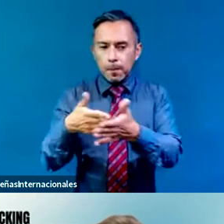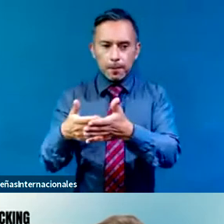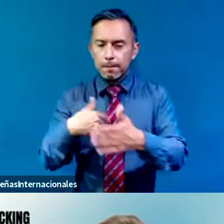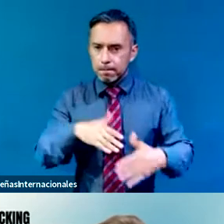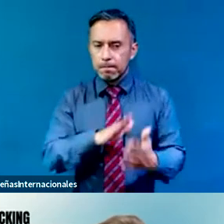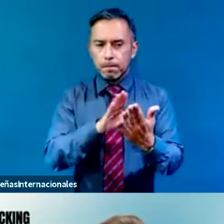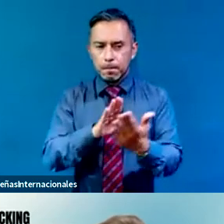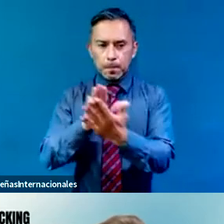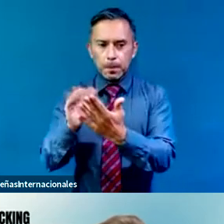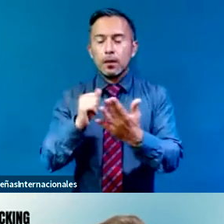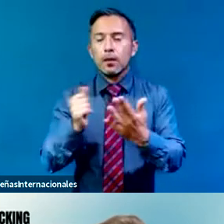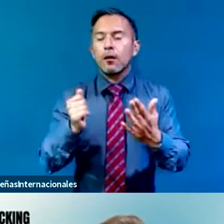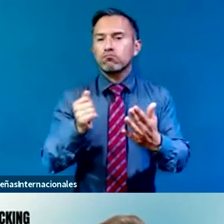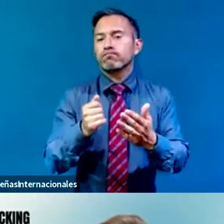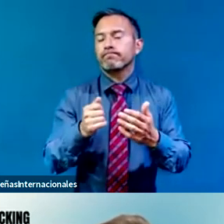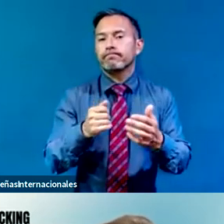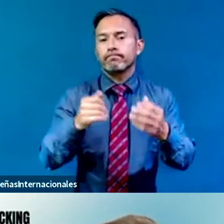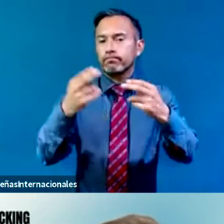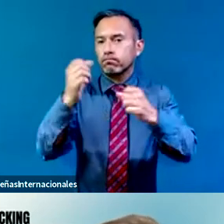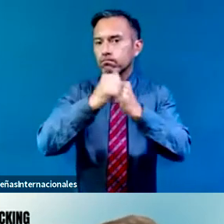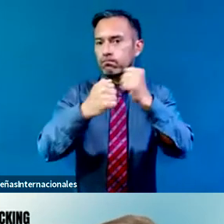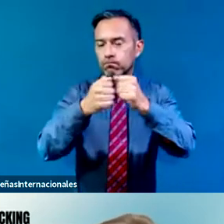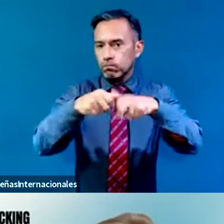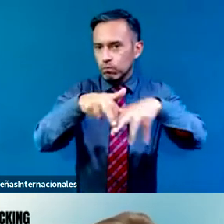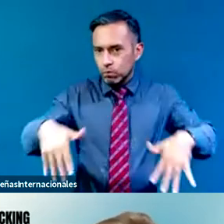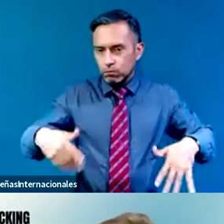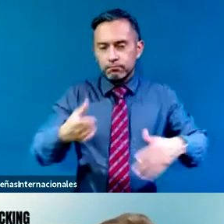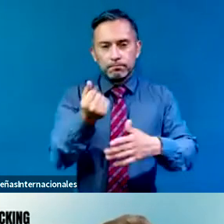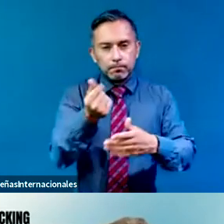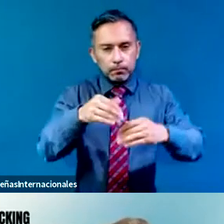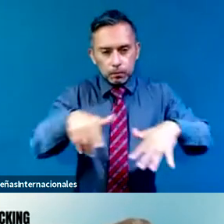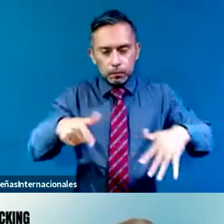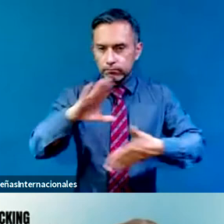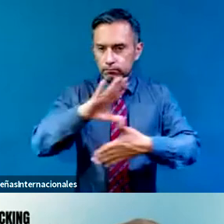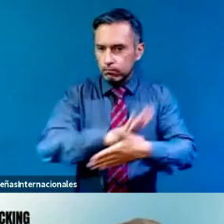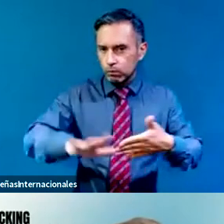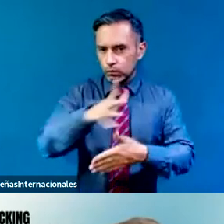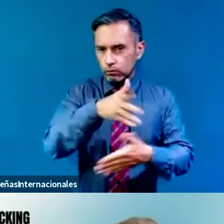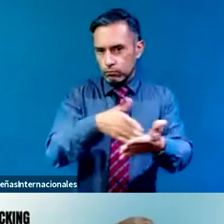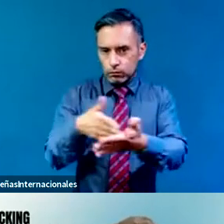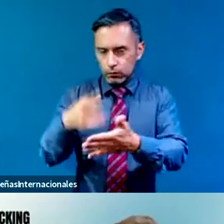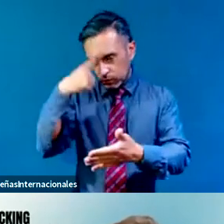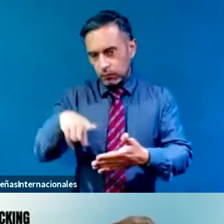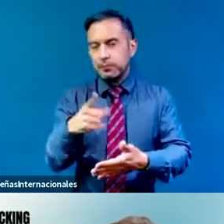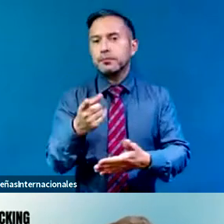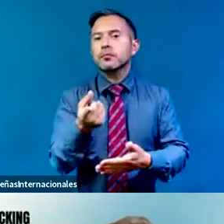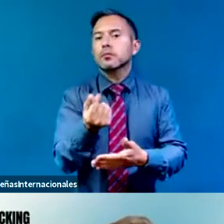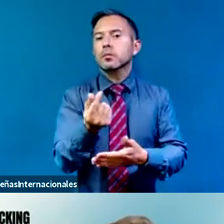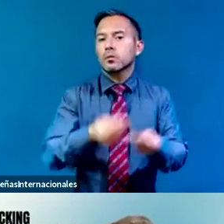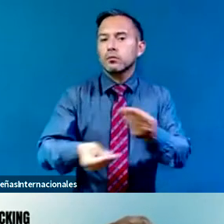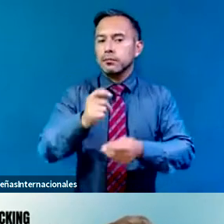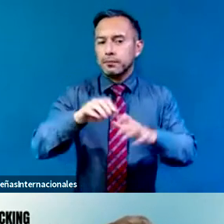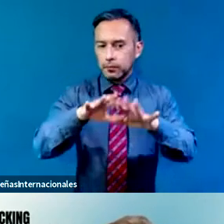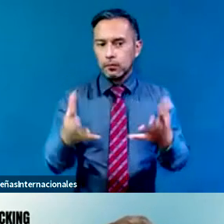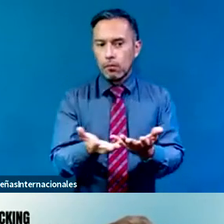infrastructure on the continent. It's a big win for the global digital economy and just one example of private sector impact at scale.